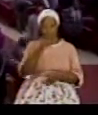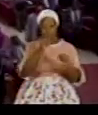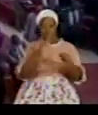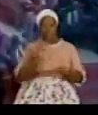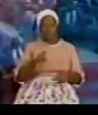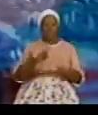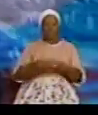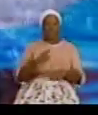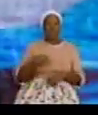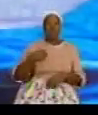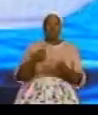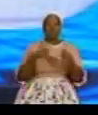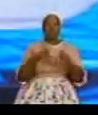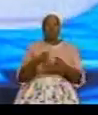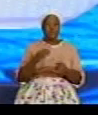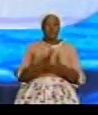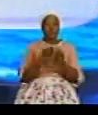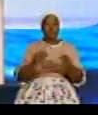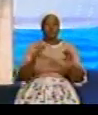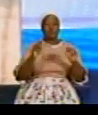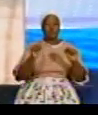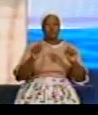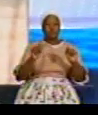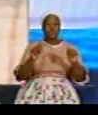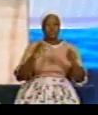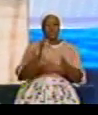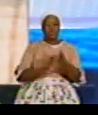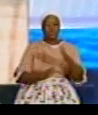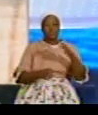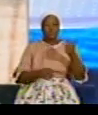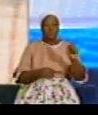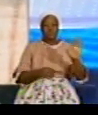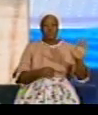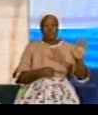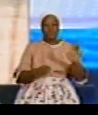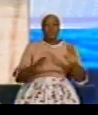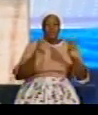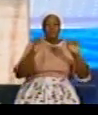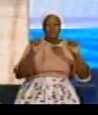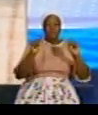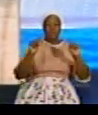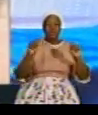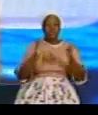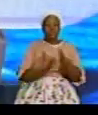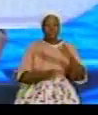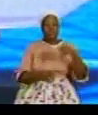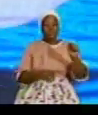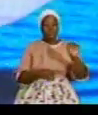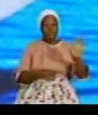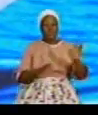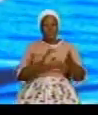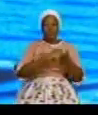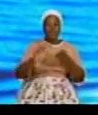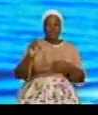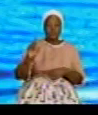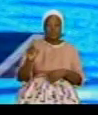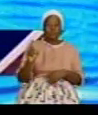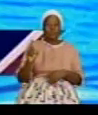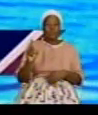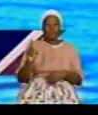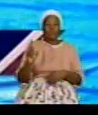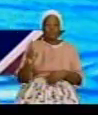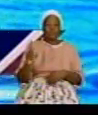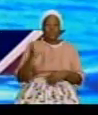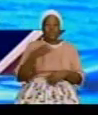we're coming to Matthew chapter 15. And in Matthew chapter 15, we're reading from verse 1.